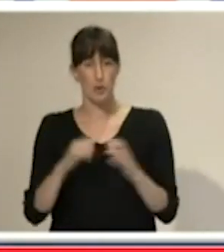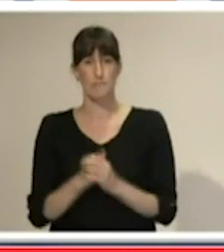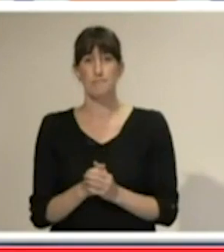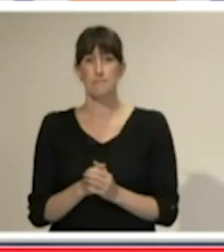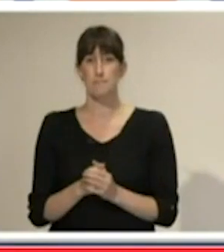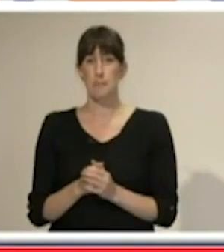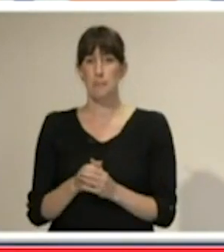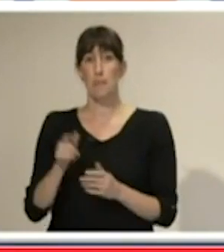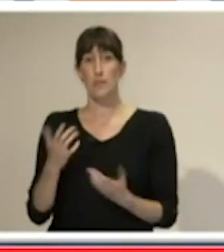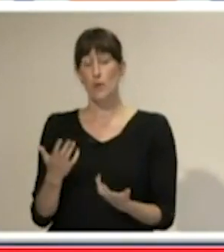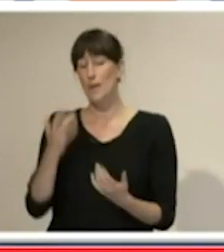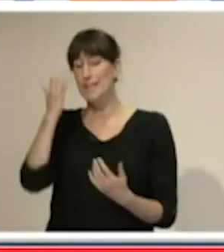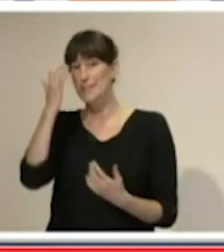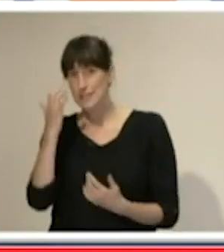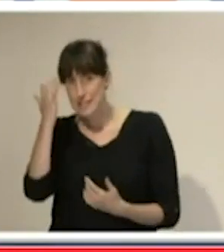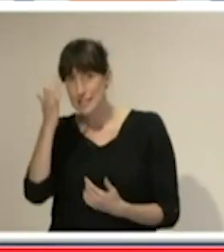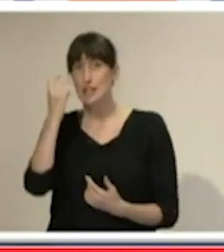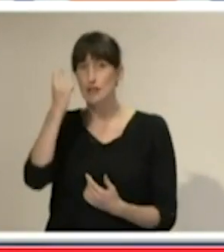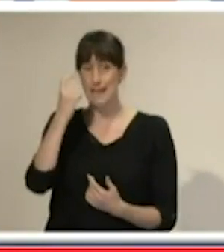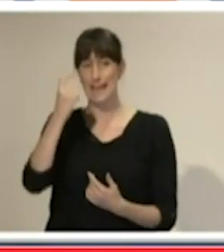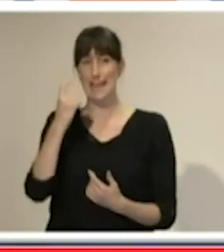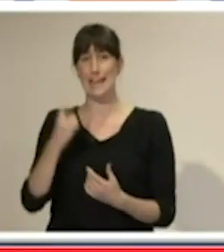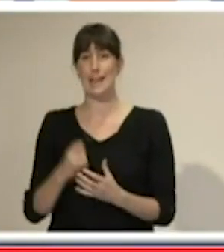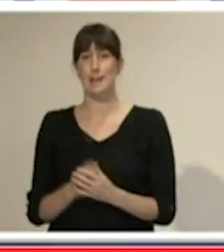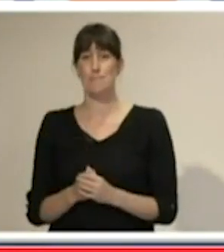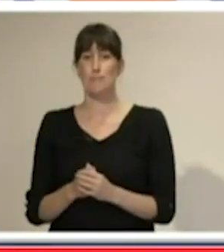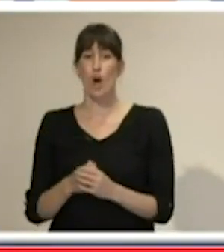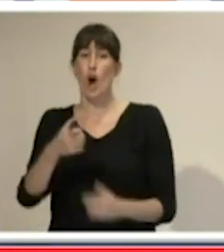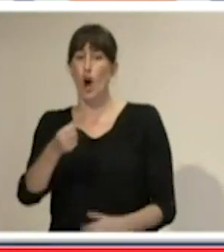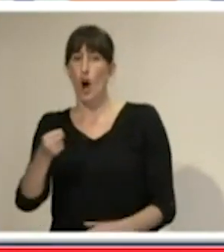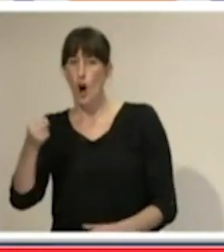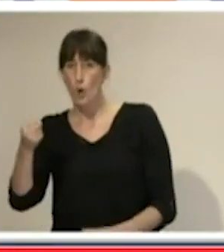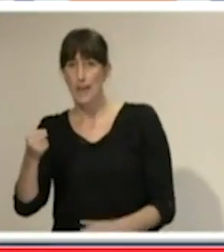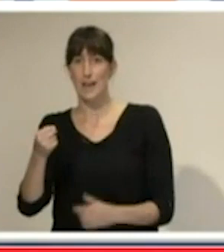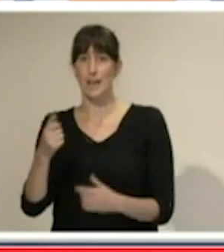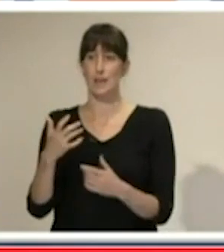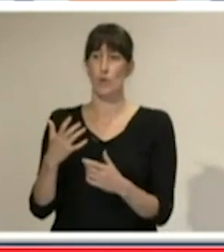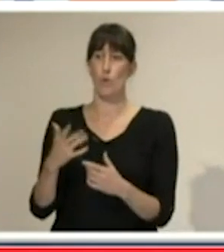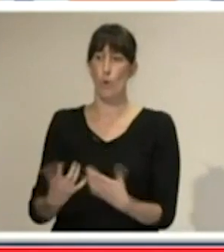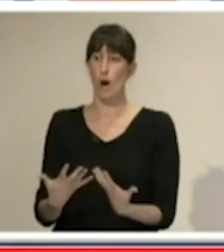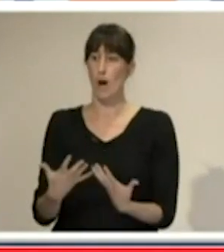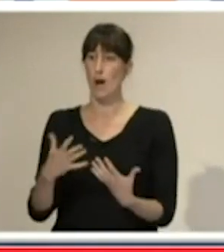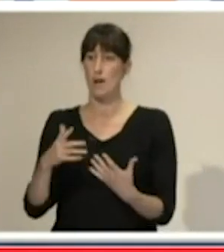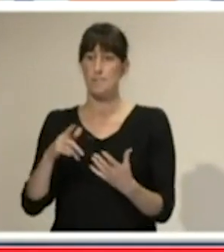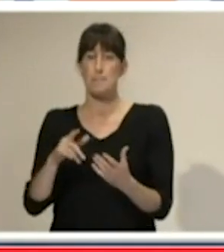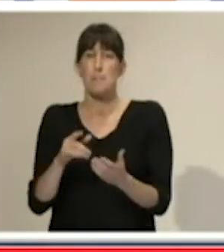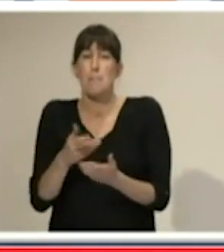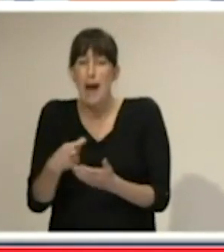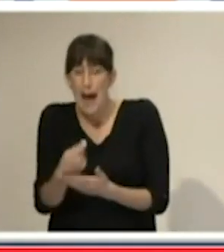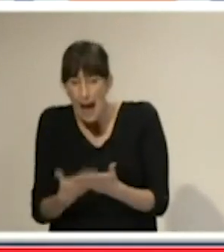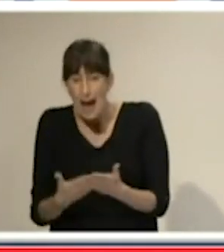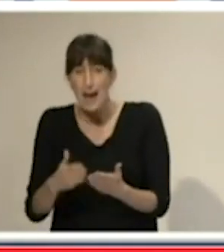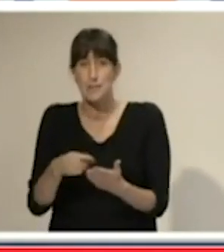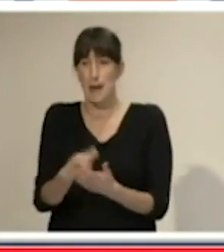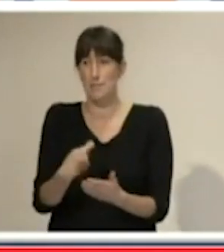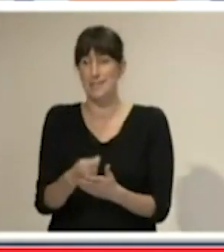commercial lease would be expected to consider rent concessions in whole or in part for a period where the response to Covid-19 has